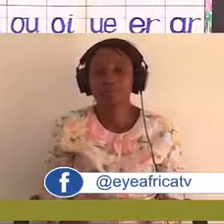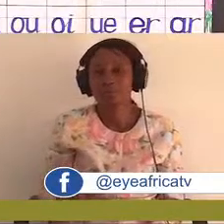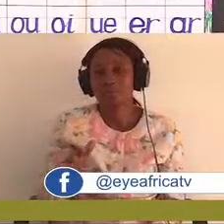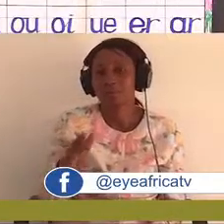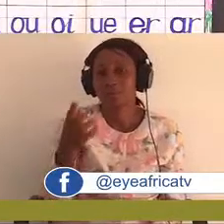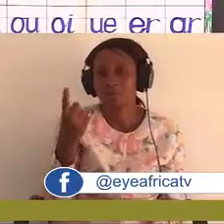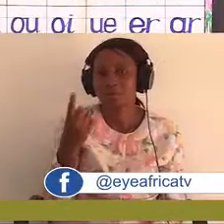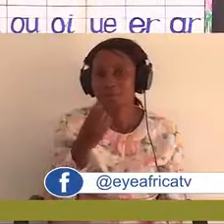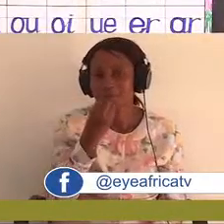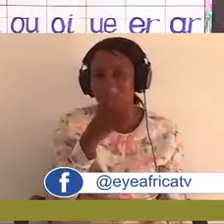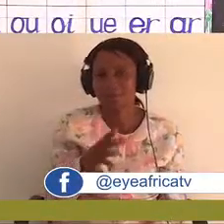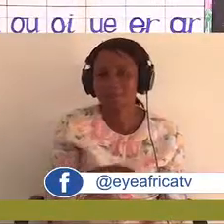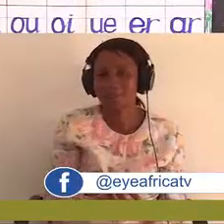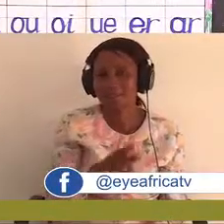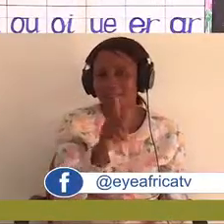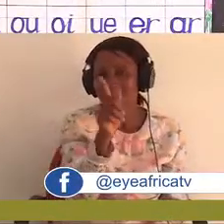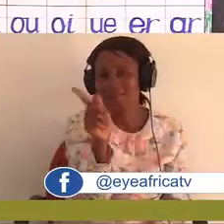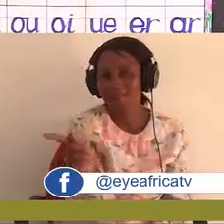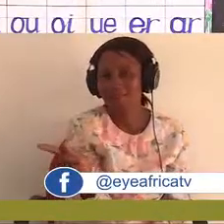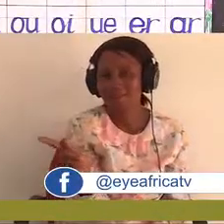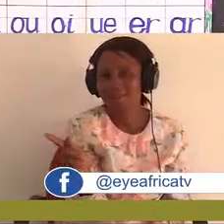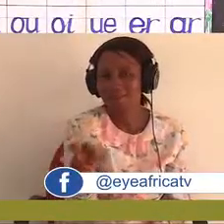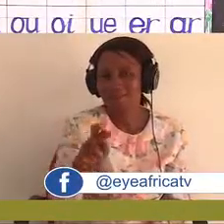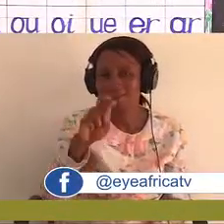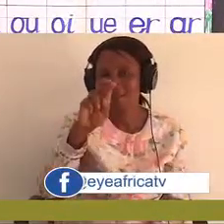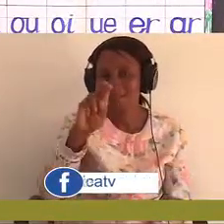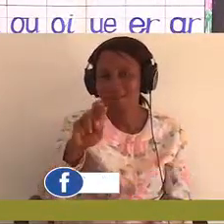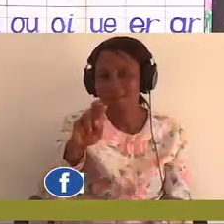Someone is saying grill.